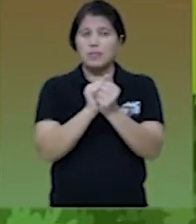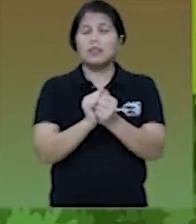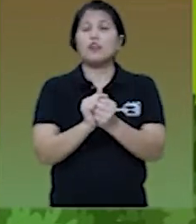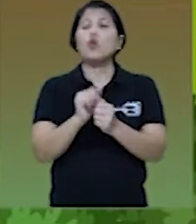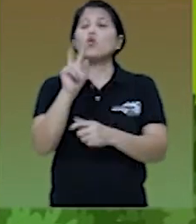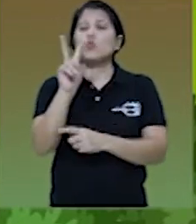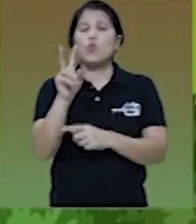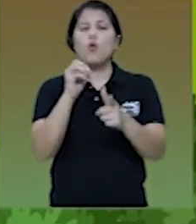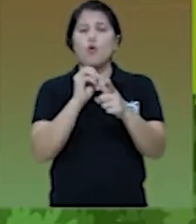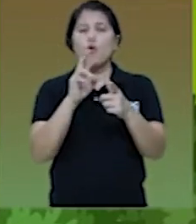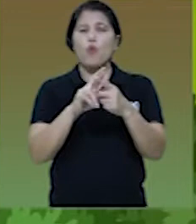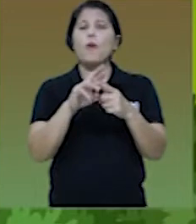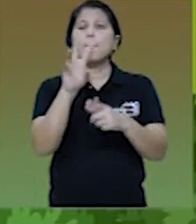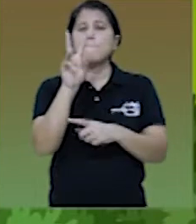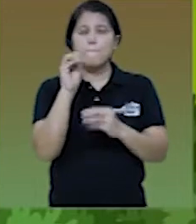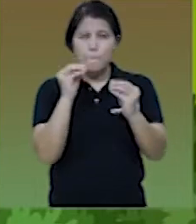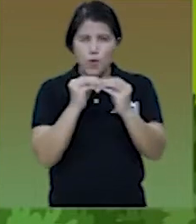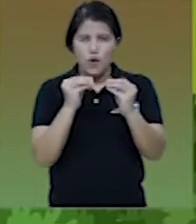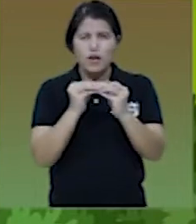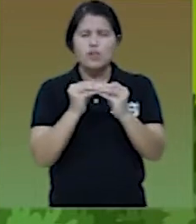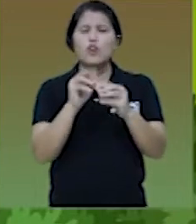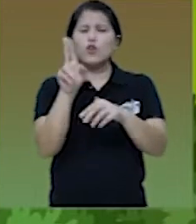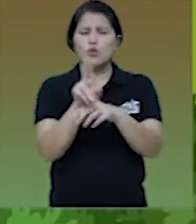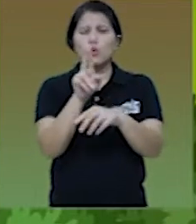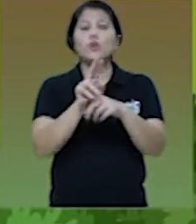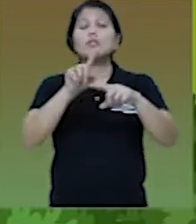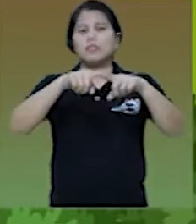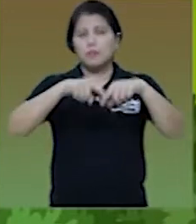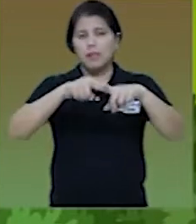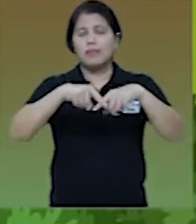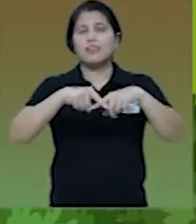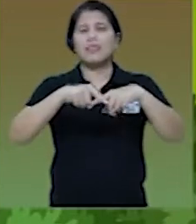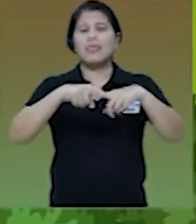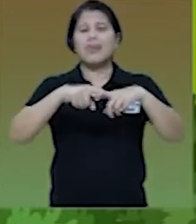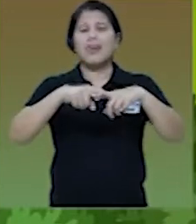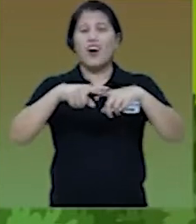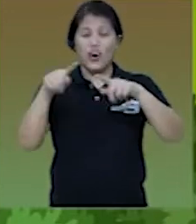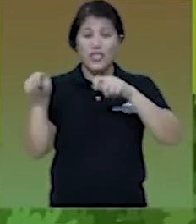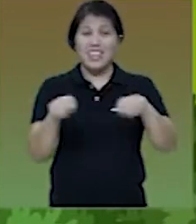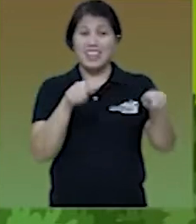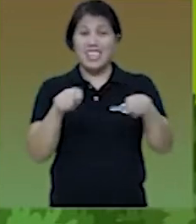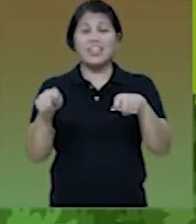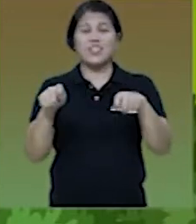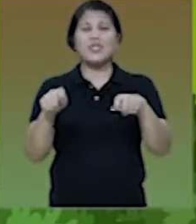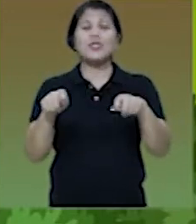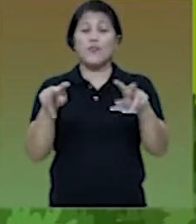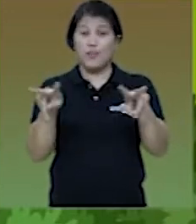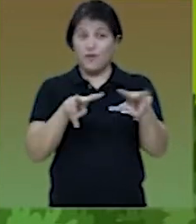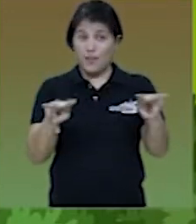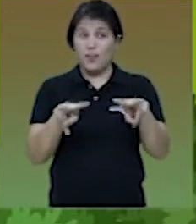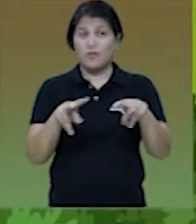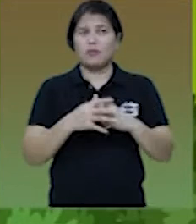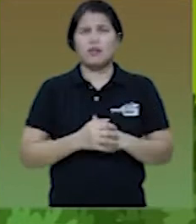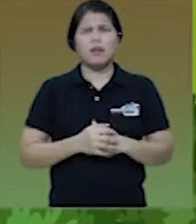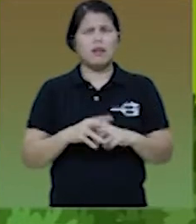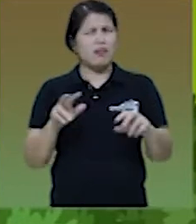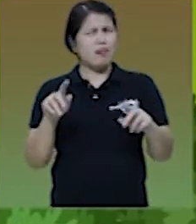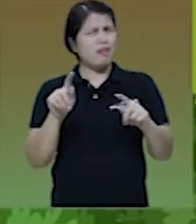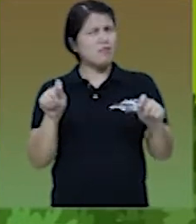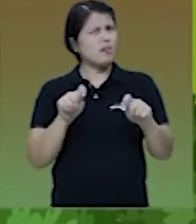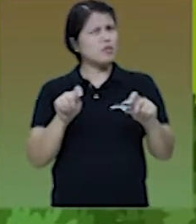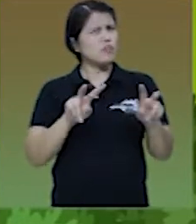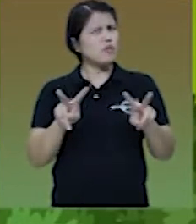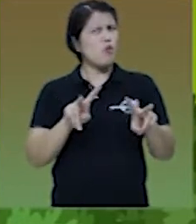or more. They are used depending on the tense of the verb. Tense of the verb? What